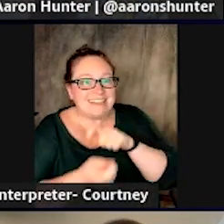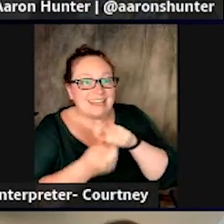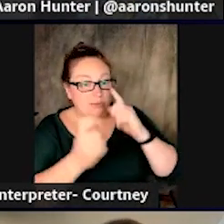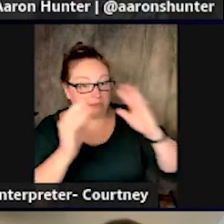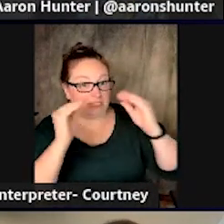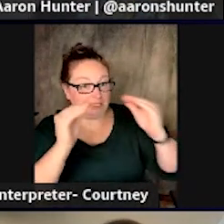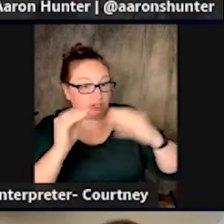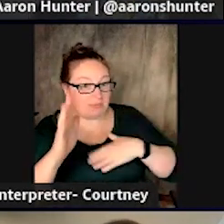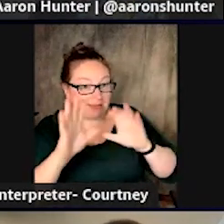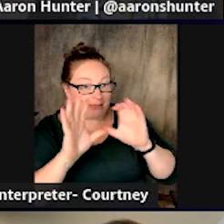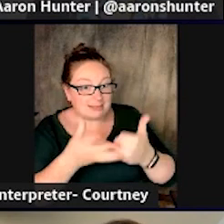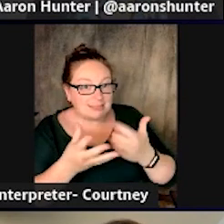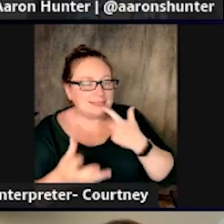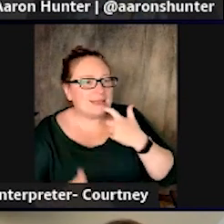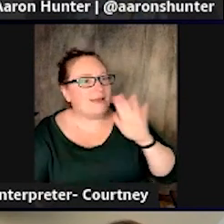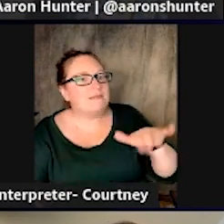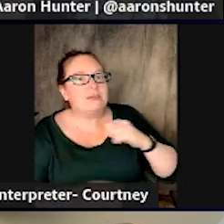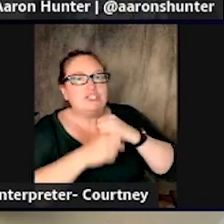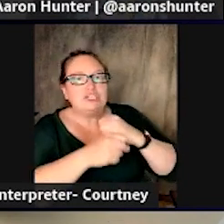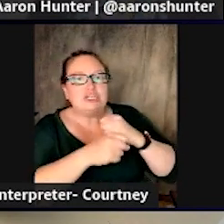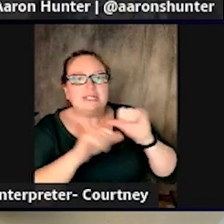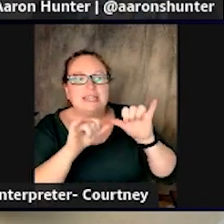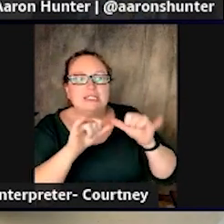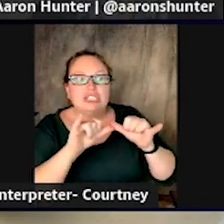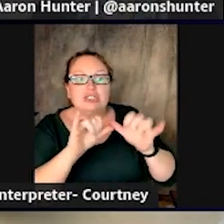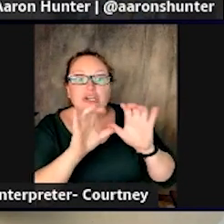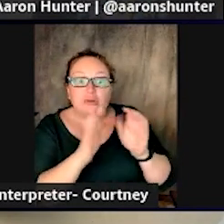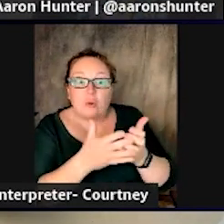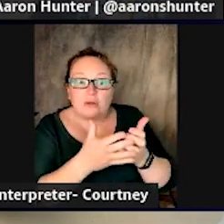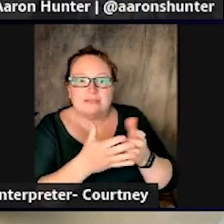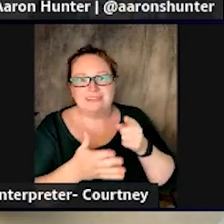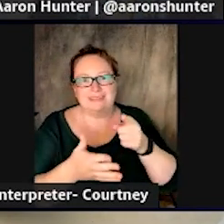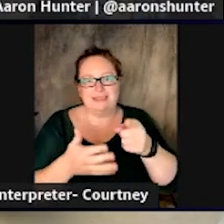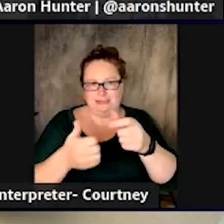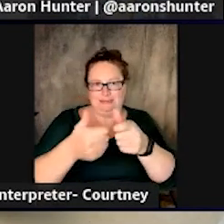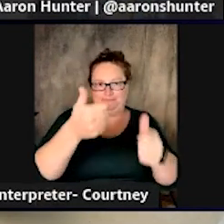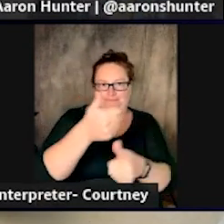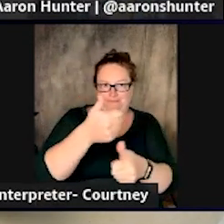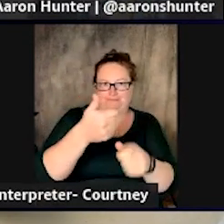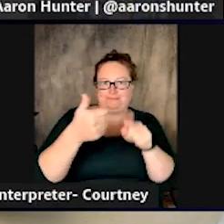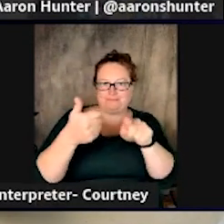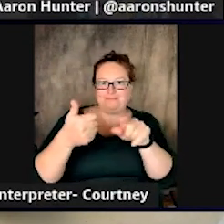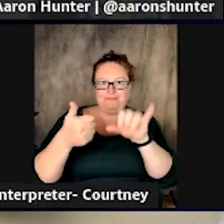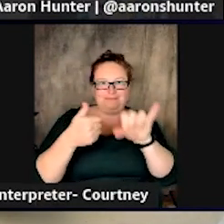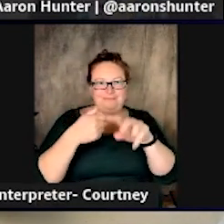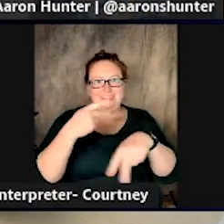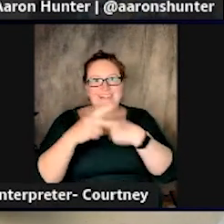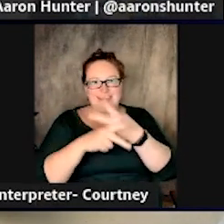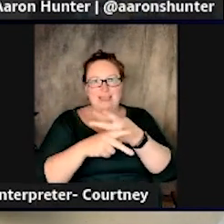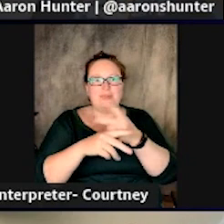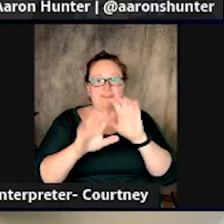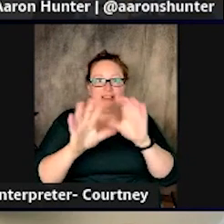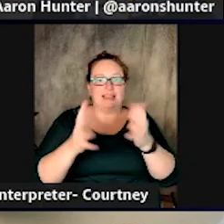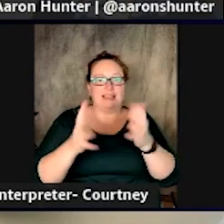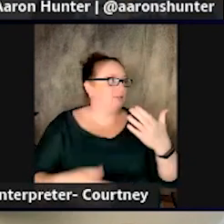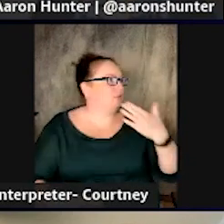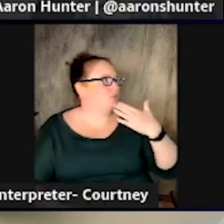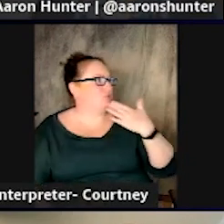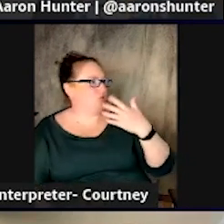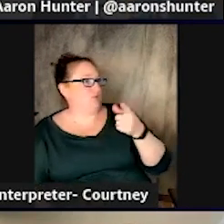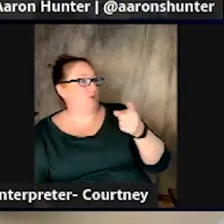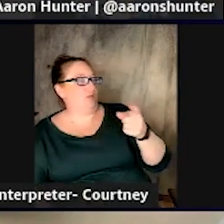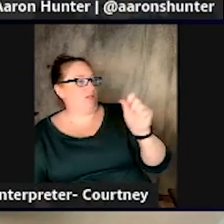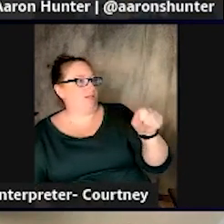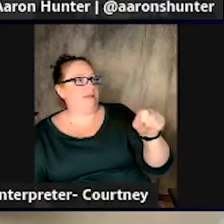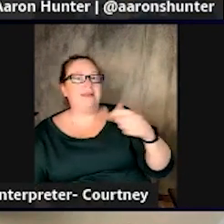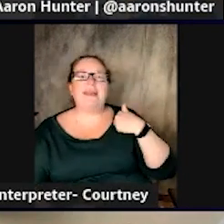saying, hey, there's a security engineering course, and this would fall right within a class like that. To say, hey, we have CloudWatch logs.